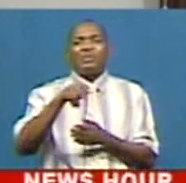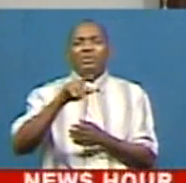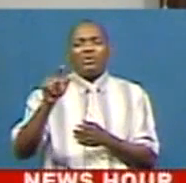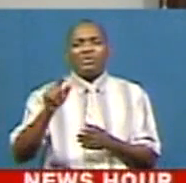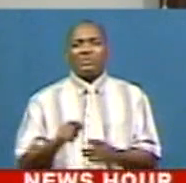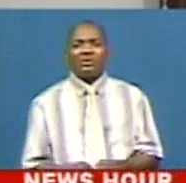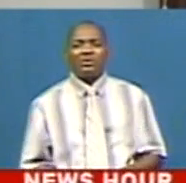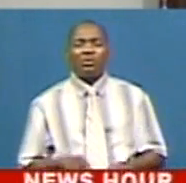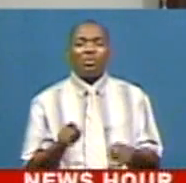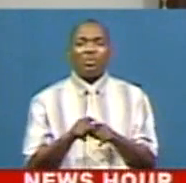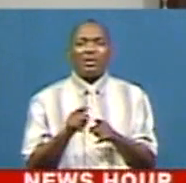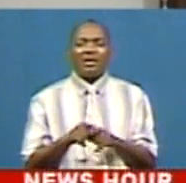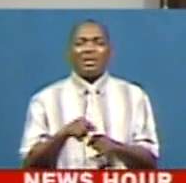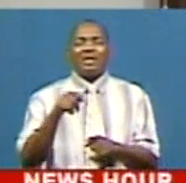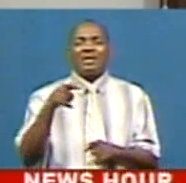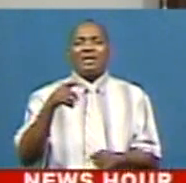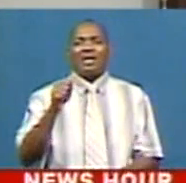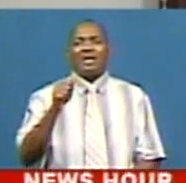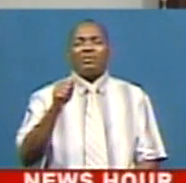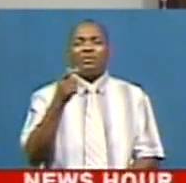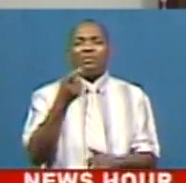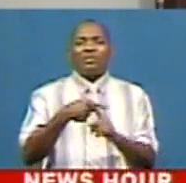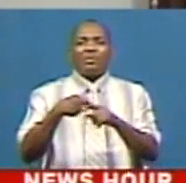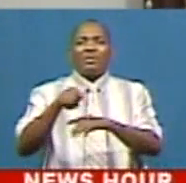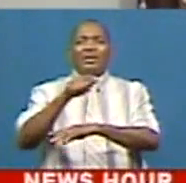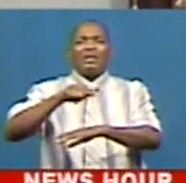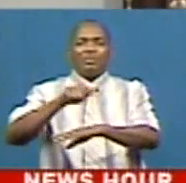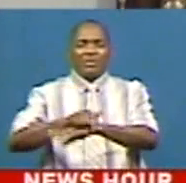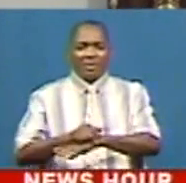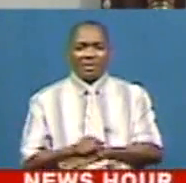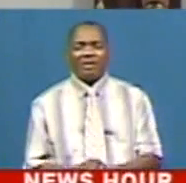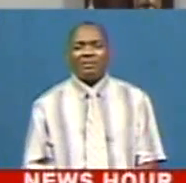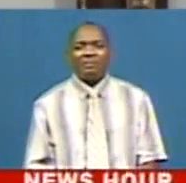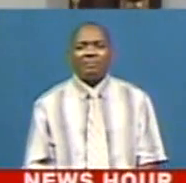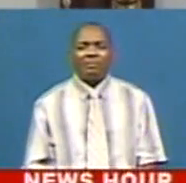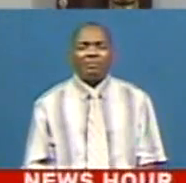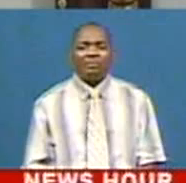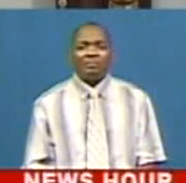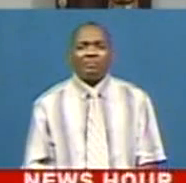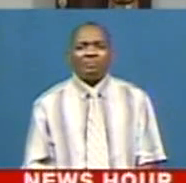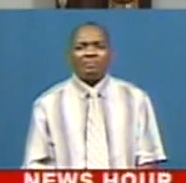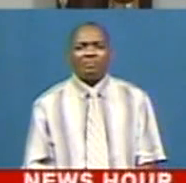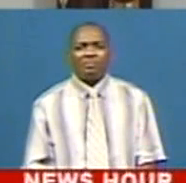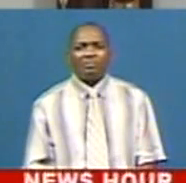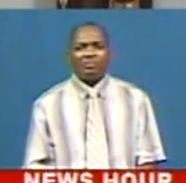Seminary at Gabanga, Liberia in the Middle 80s.